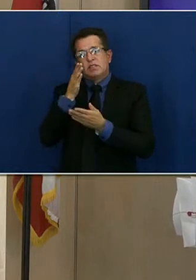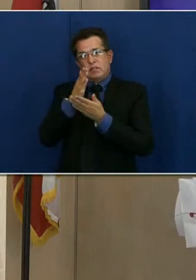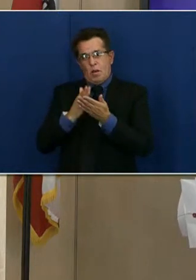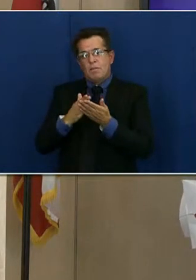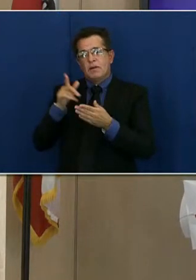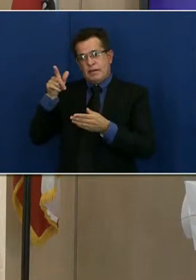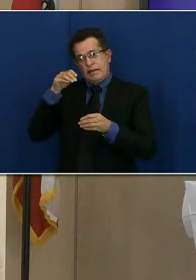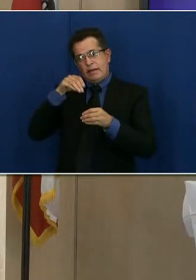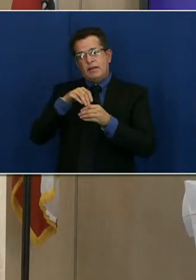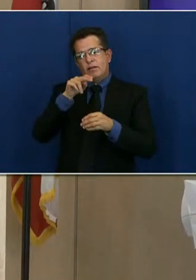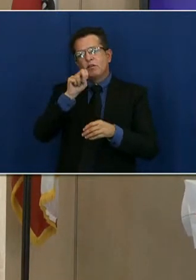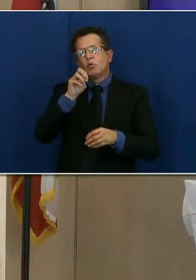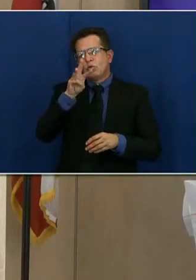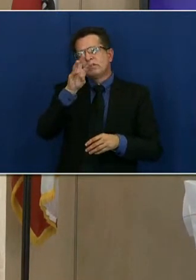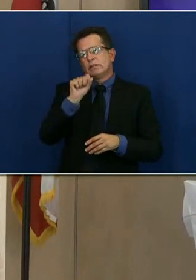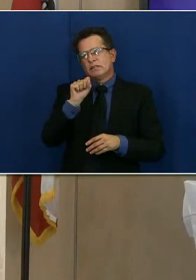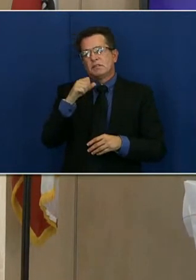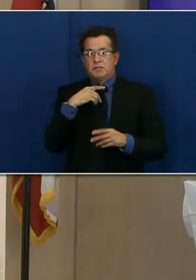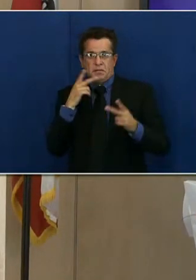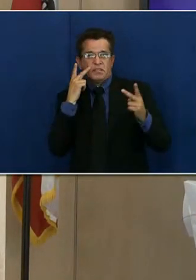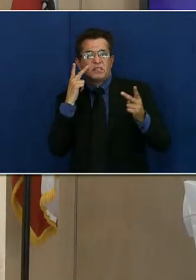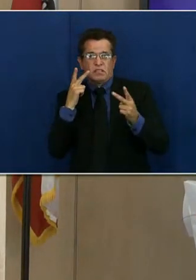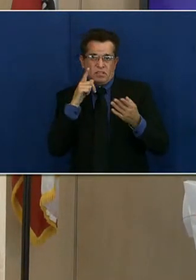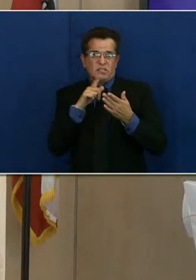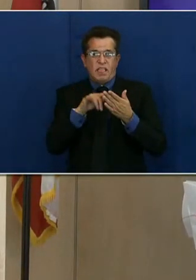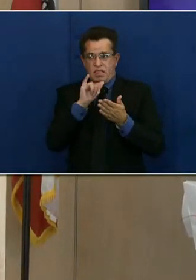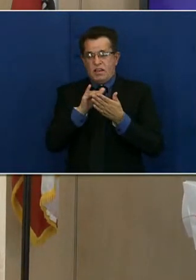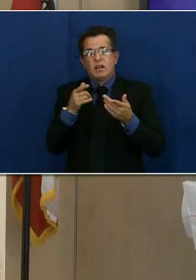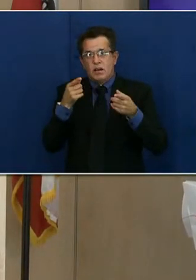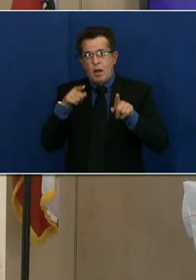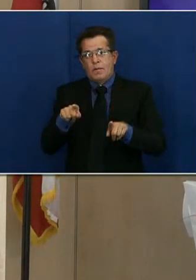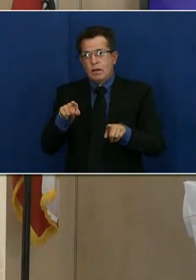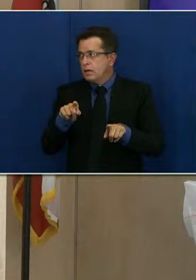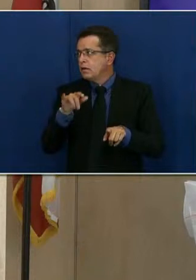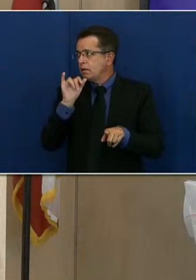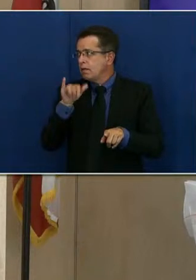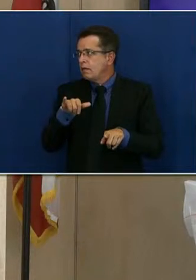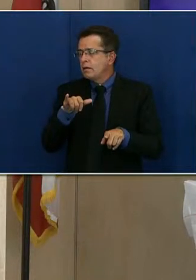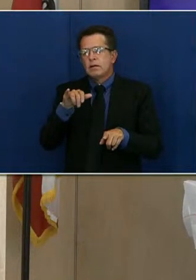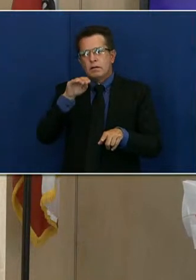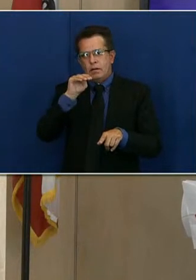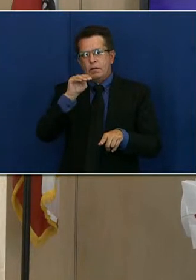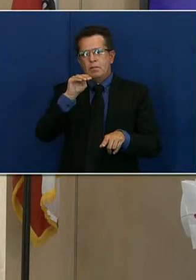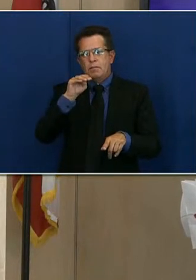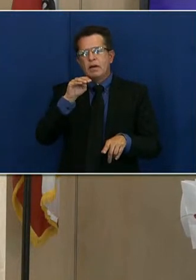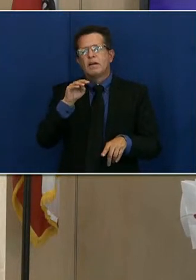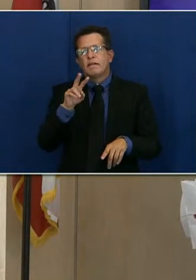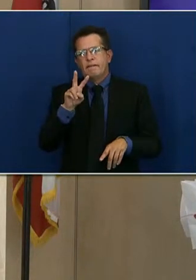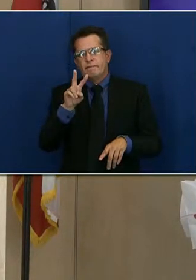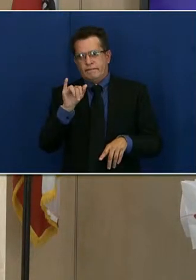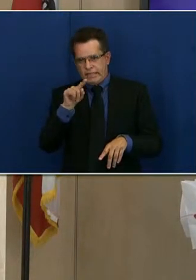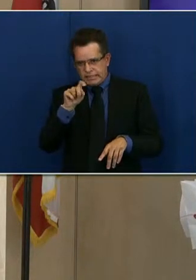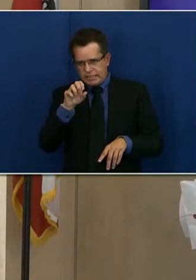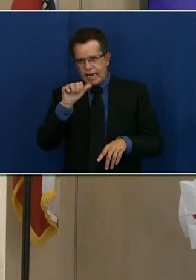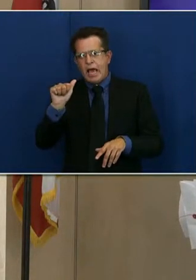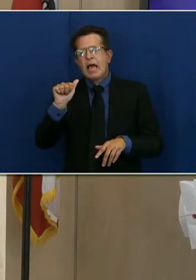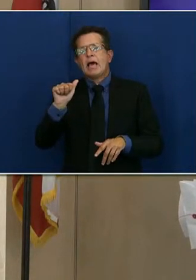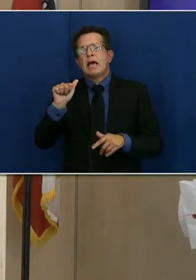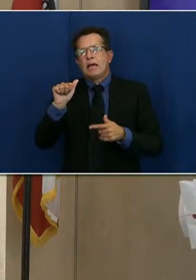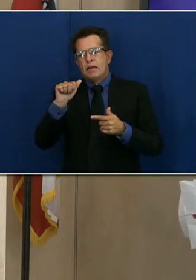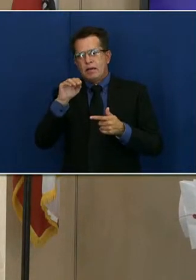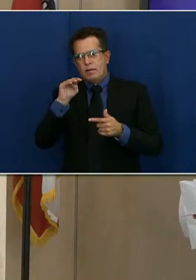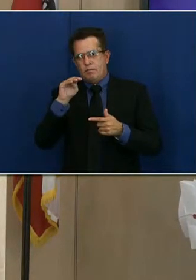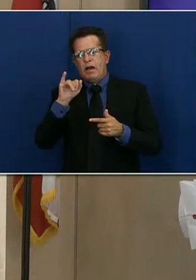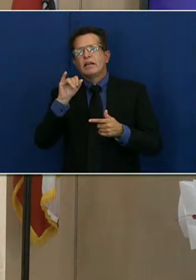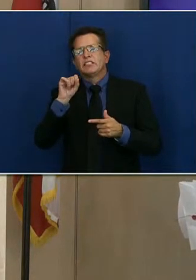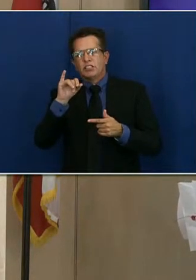with, and it's been in the news, so it's no surprise, Vista Mission. High School. We've had a site visit there,